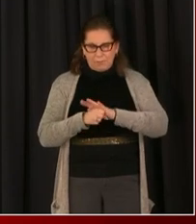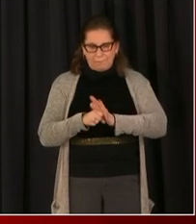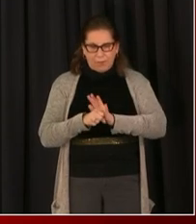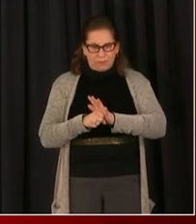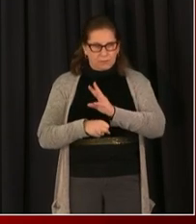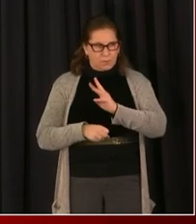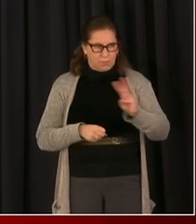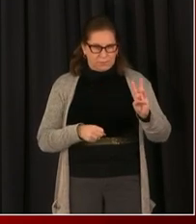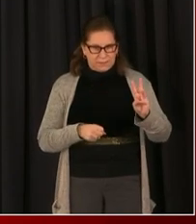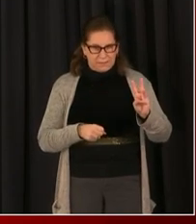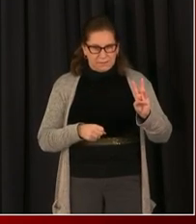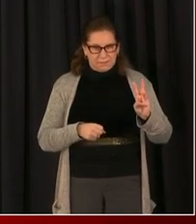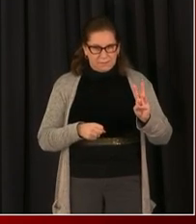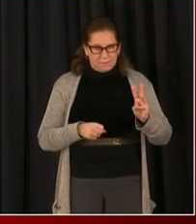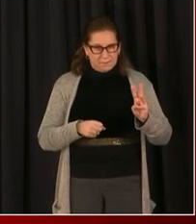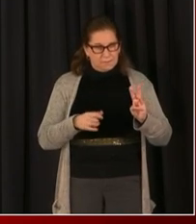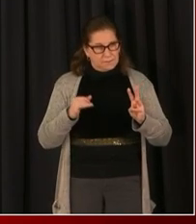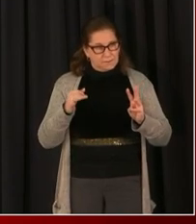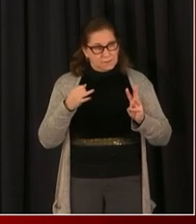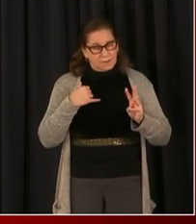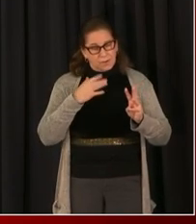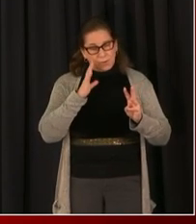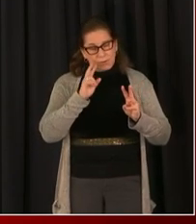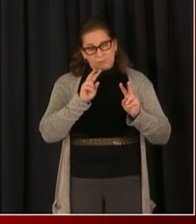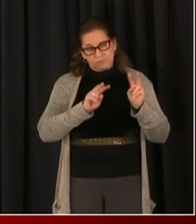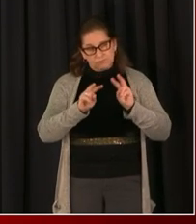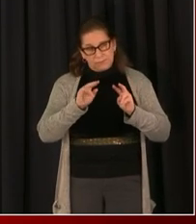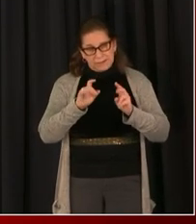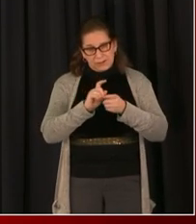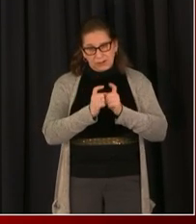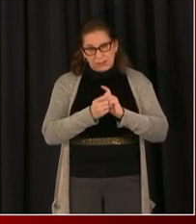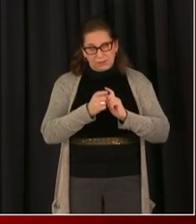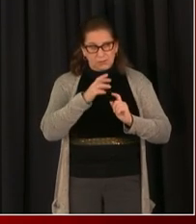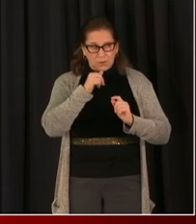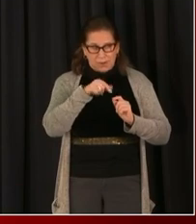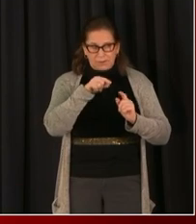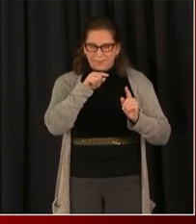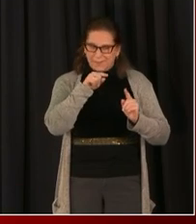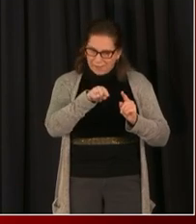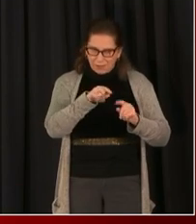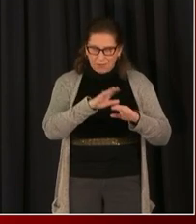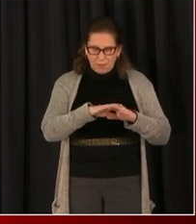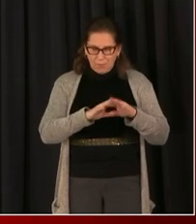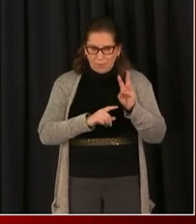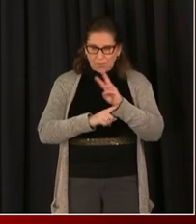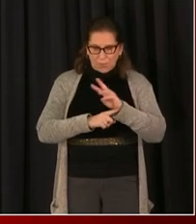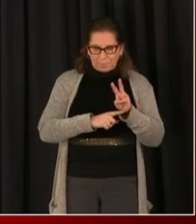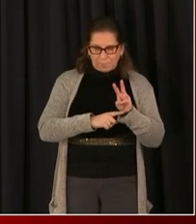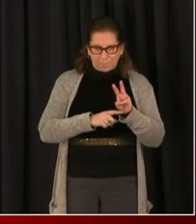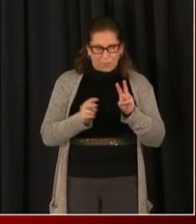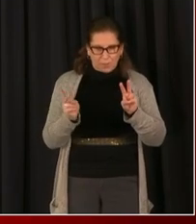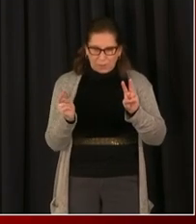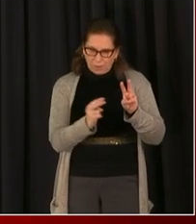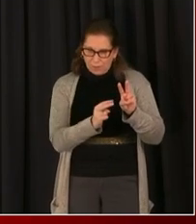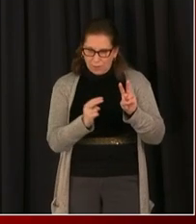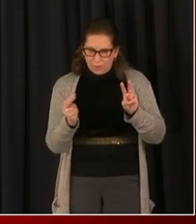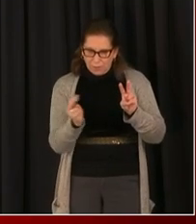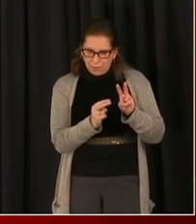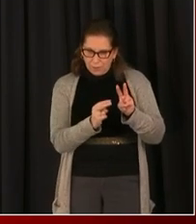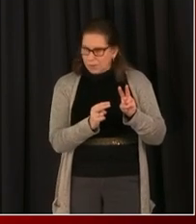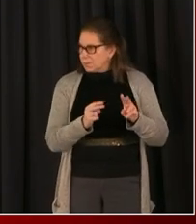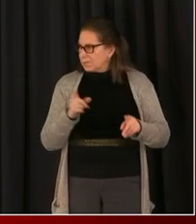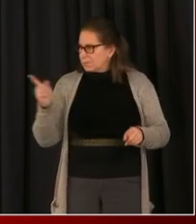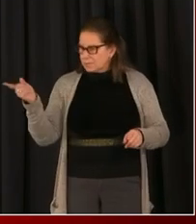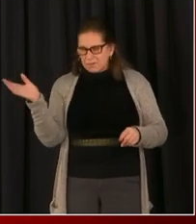Council recommended against a reviewing tent for any inauguration celebrations or parade. Is there anything